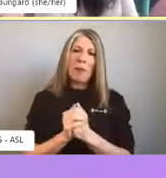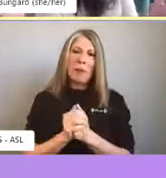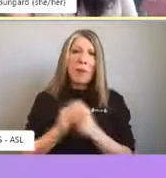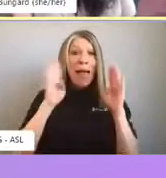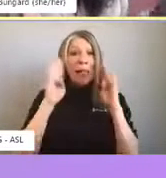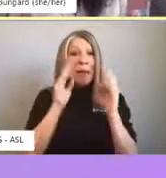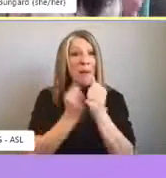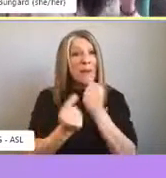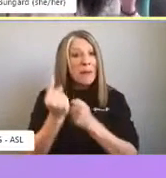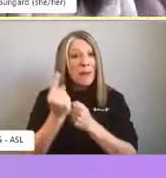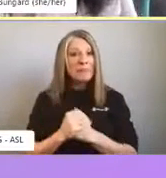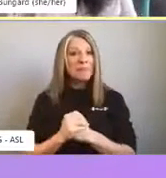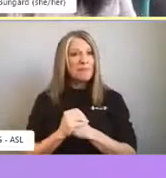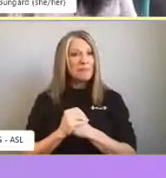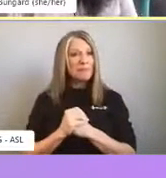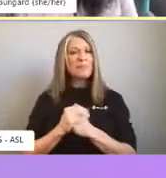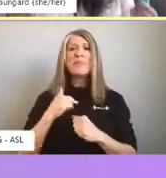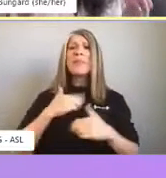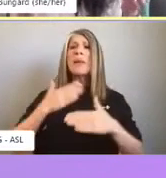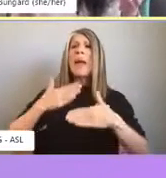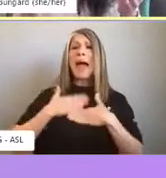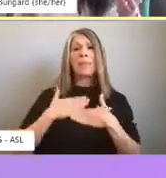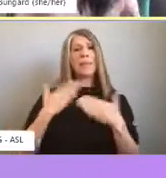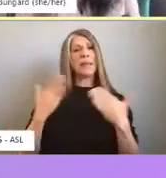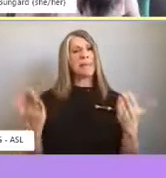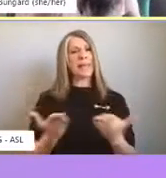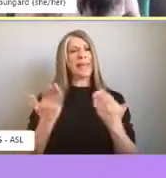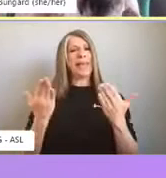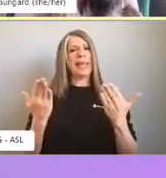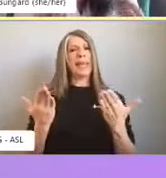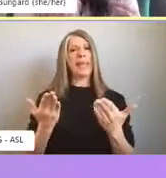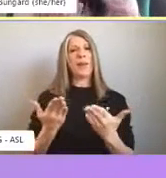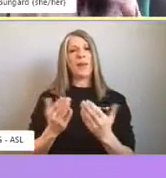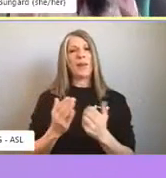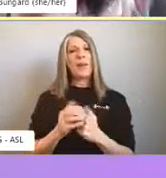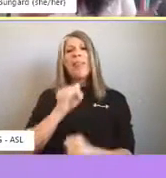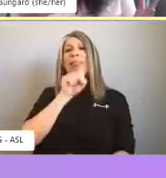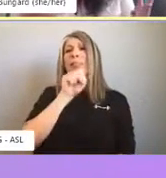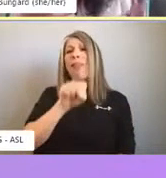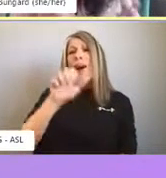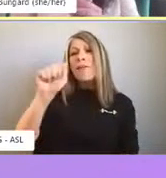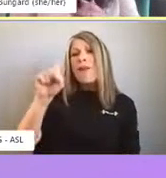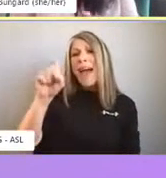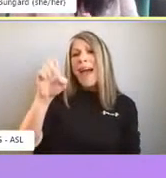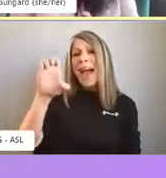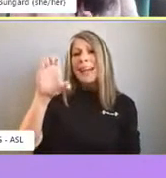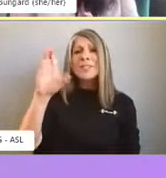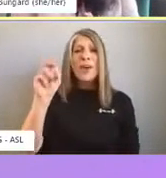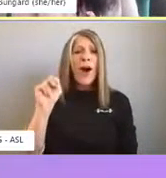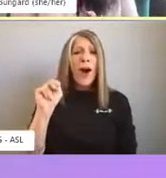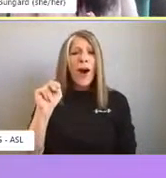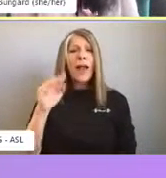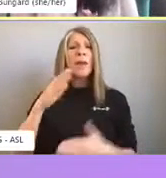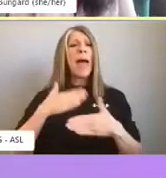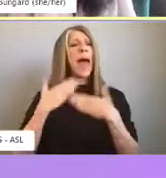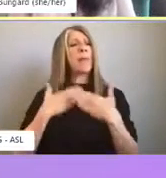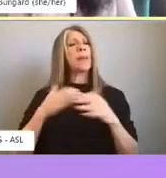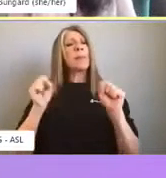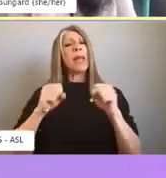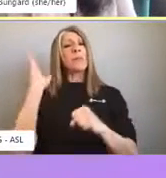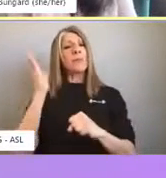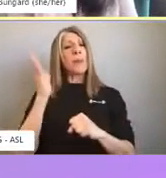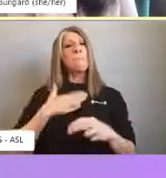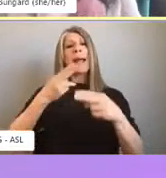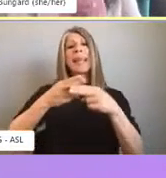Hey everyone. So happy to be here. Love AxCon. So happy to be able to speak. My name is